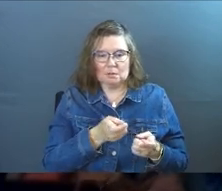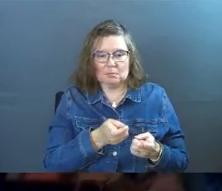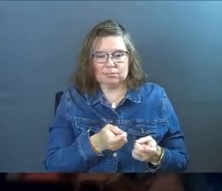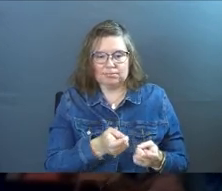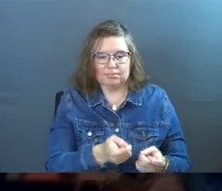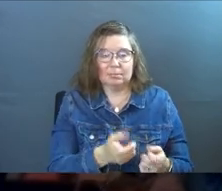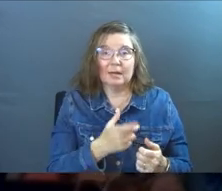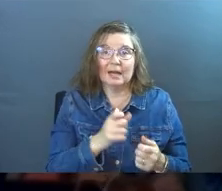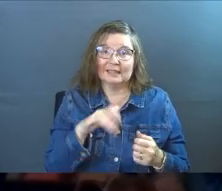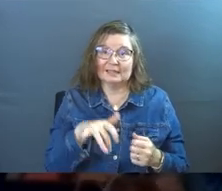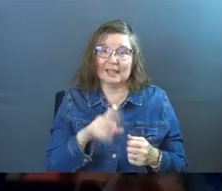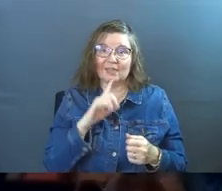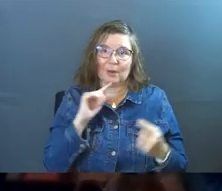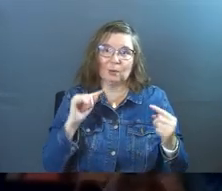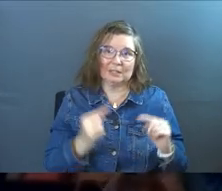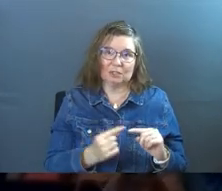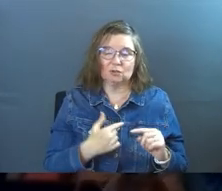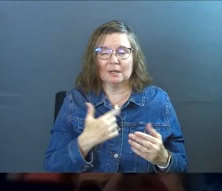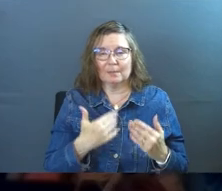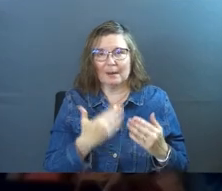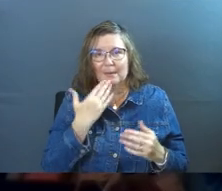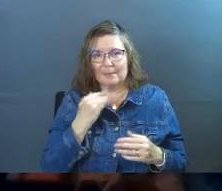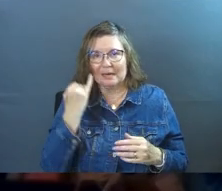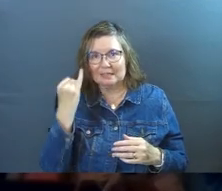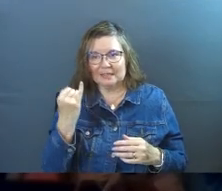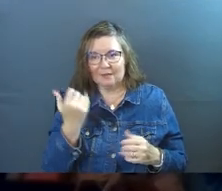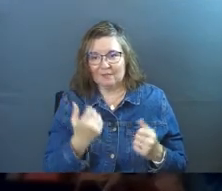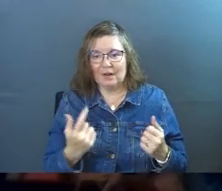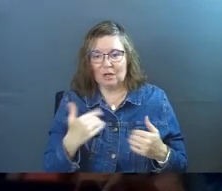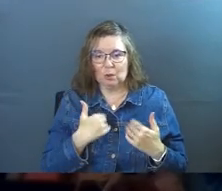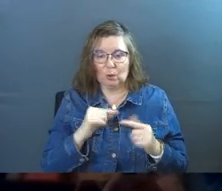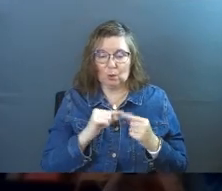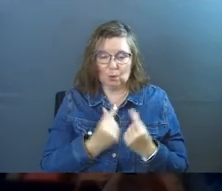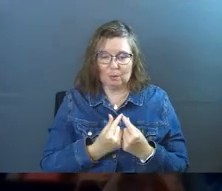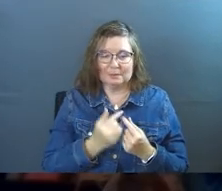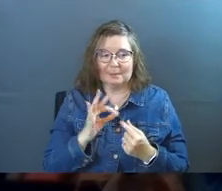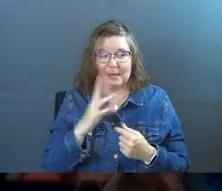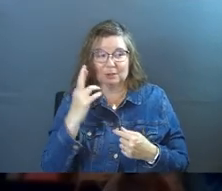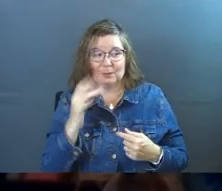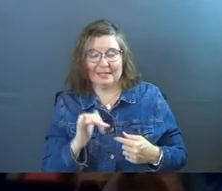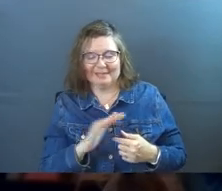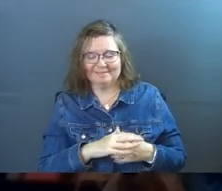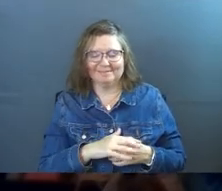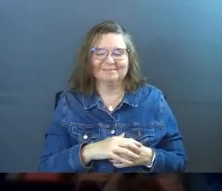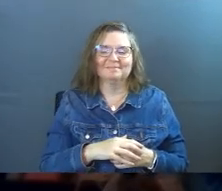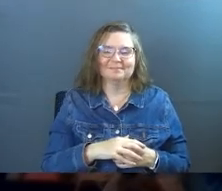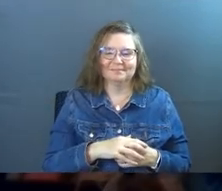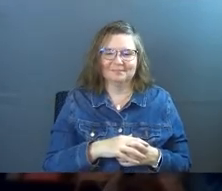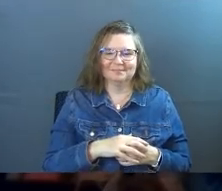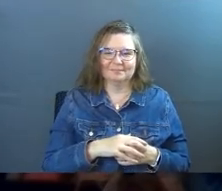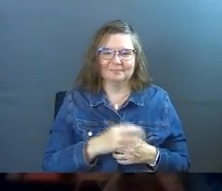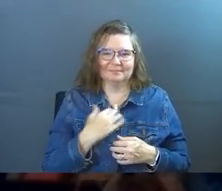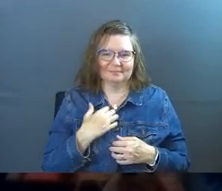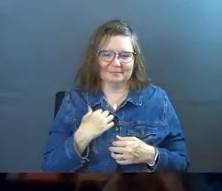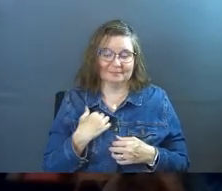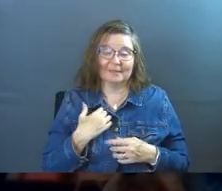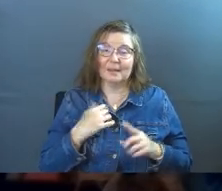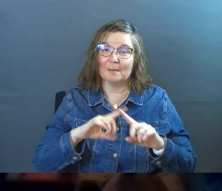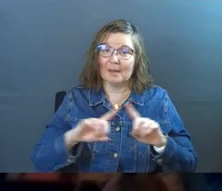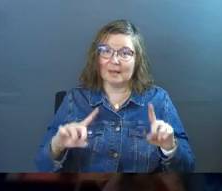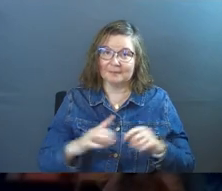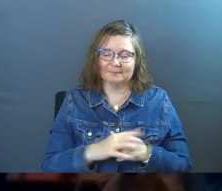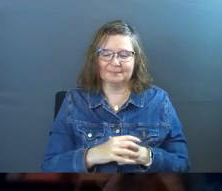those years. And yes, there were injuries, and it's probably a bad idea for any youth groups, Pastor Ricky. Don't do it.